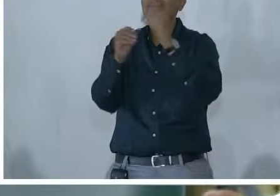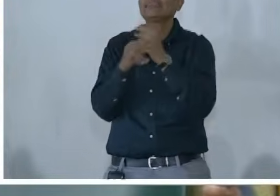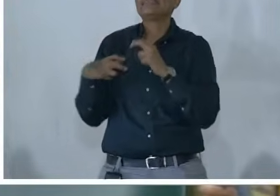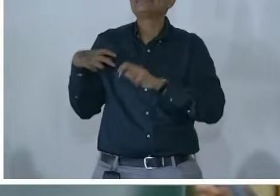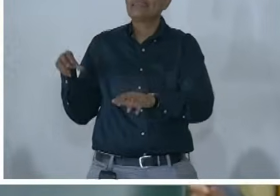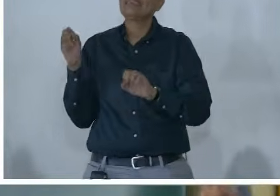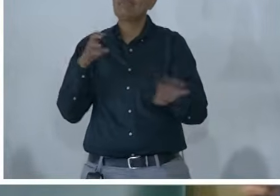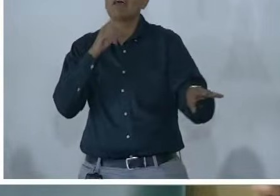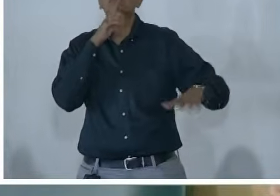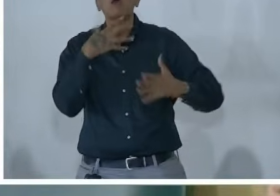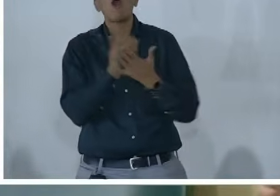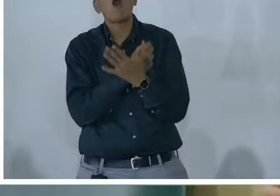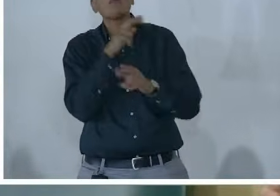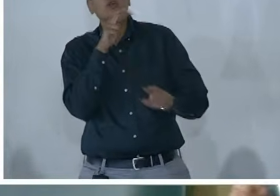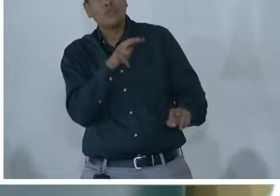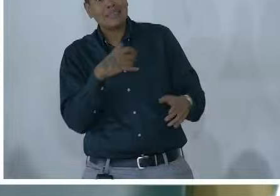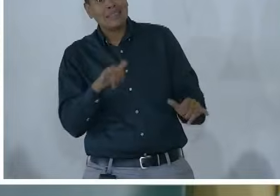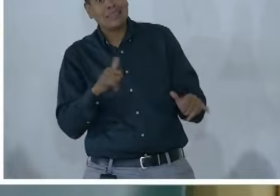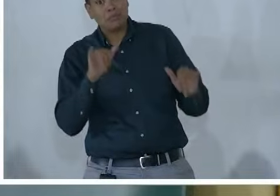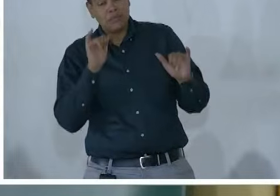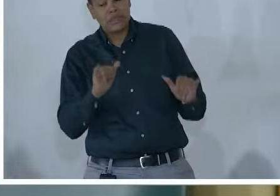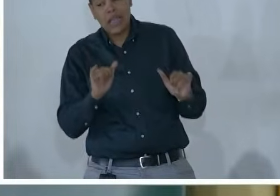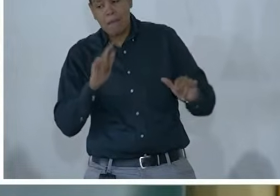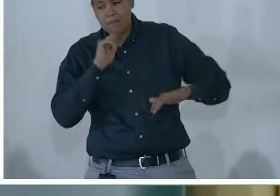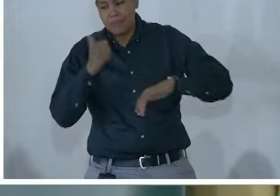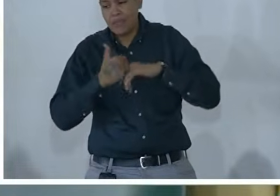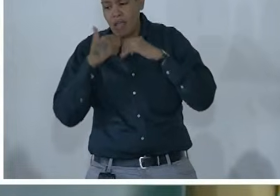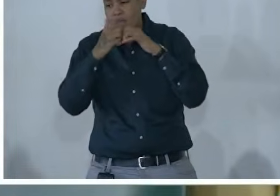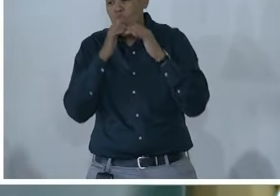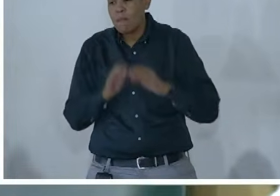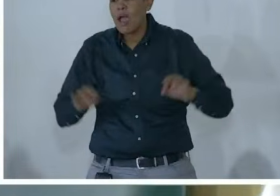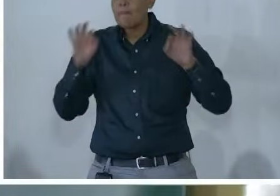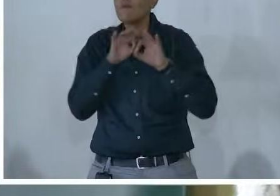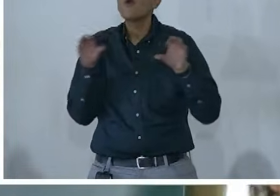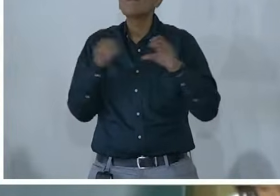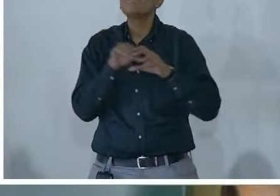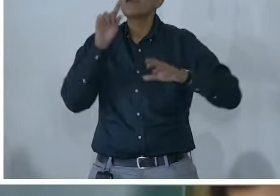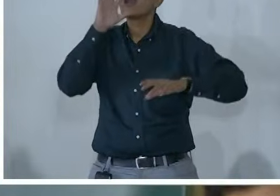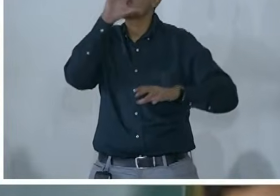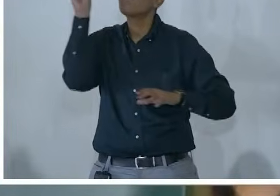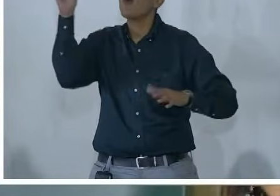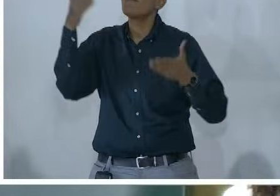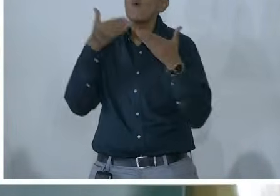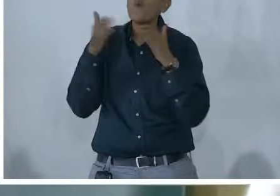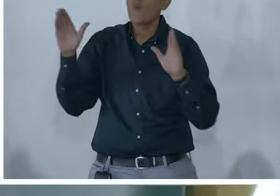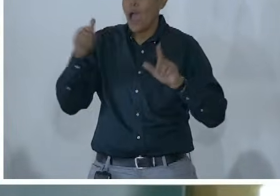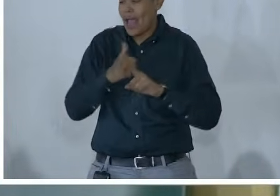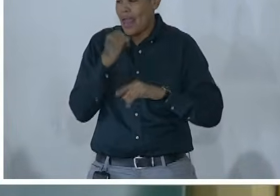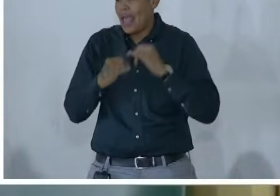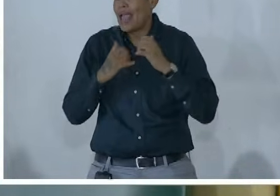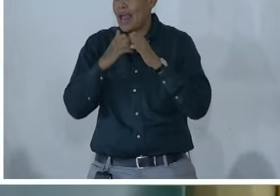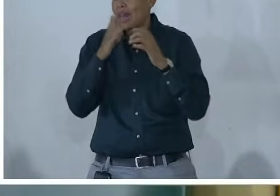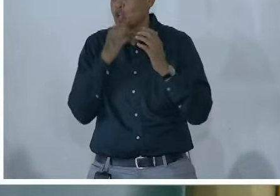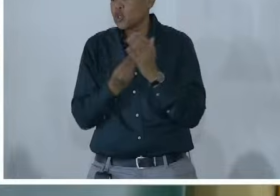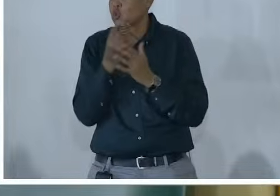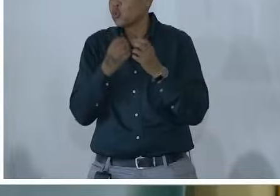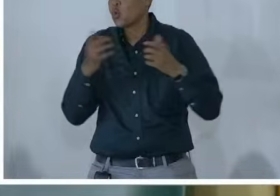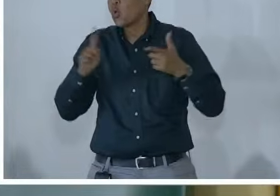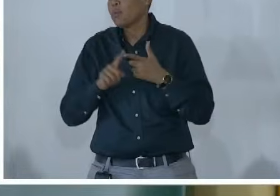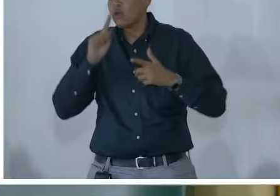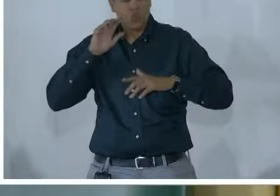investment opportunity and forms an important part of the company's wider international growth